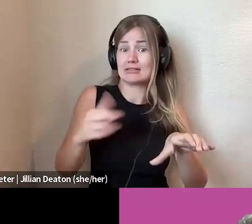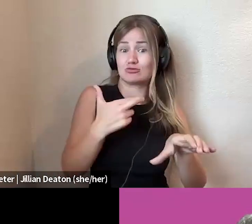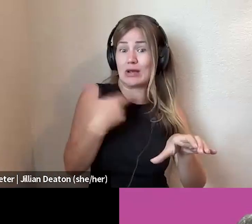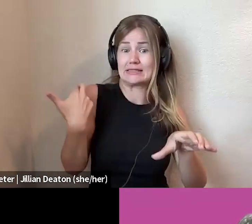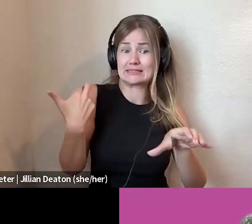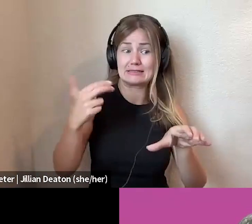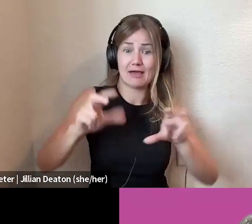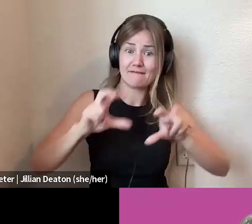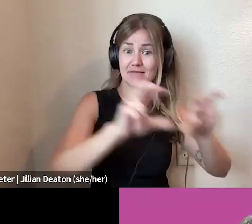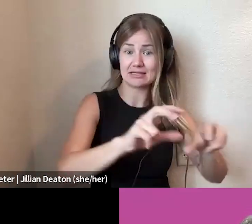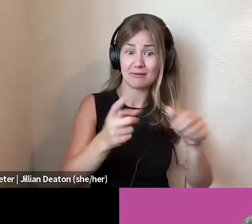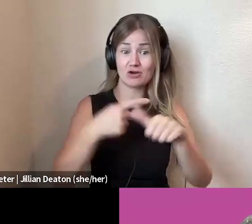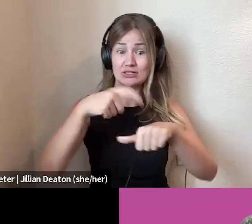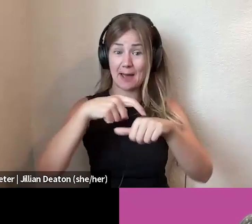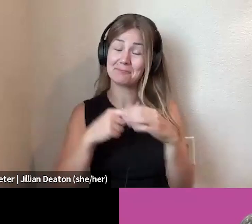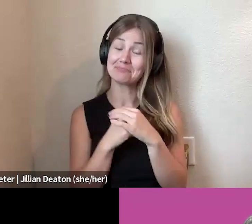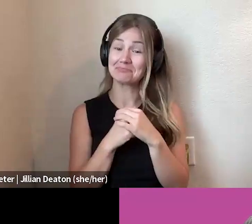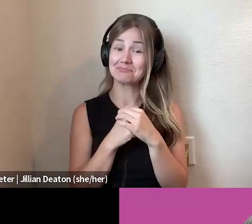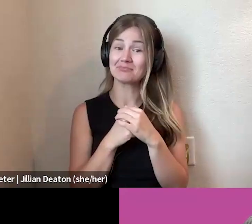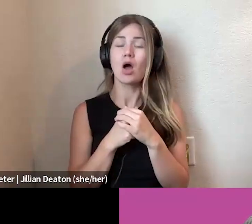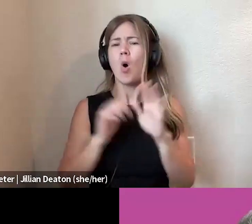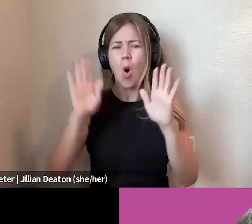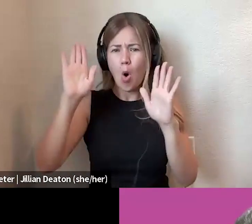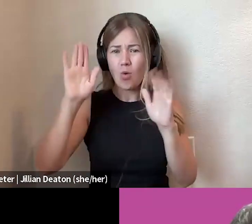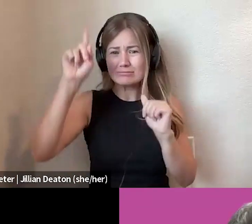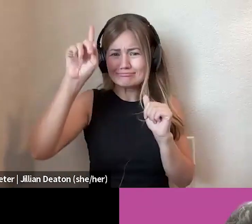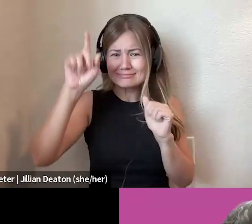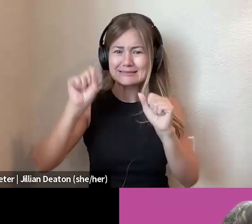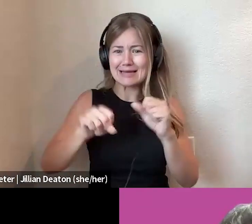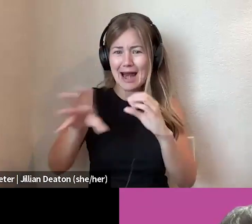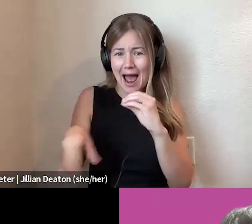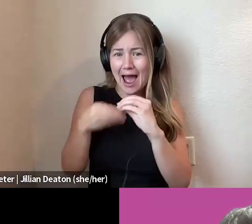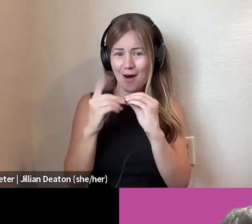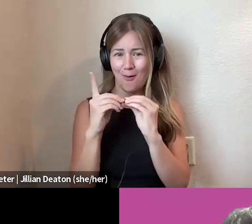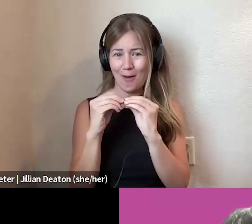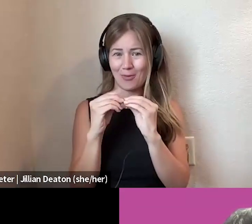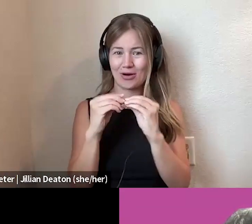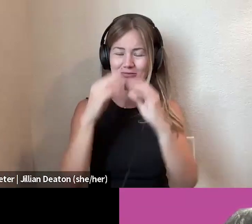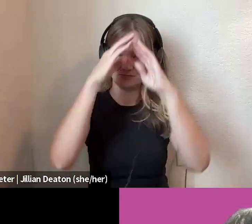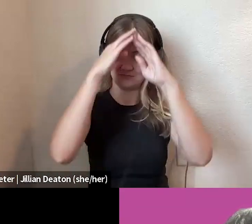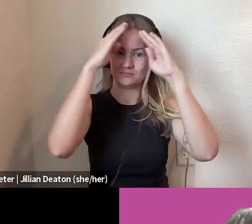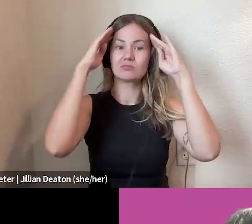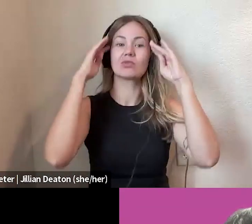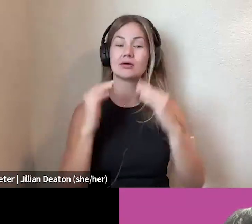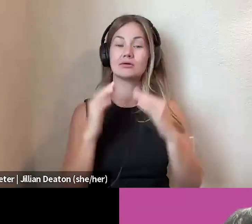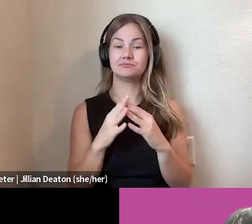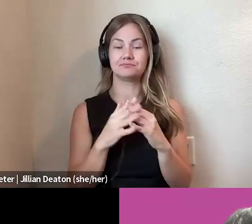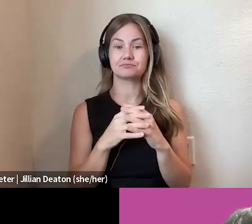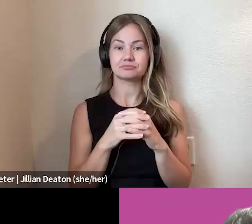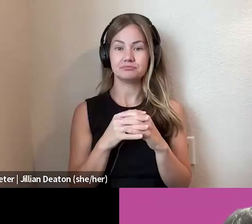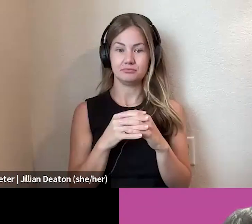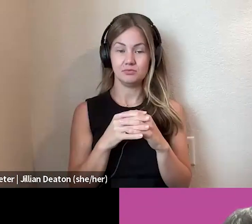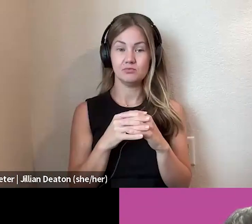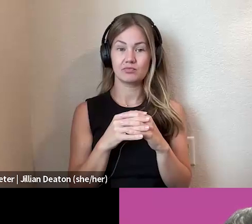Thank you. Another question. Can I add one more thing? I'm so sorry. Of course. I forgot the second part of the question. In terms of